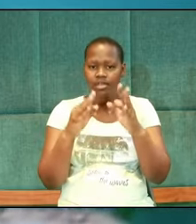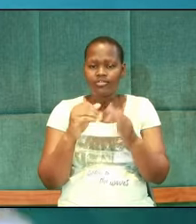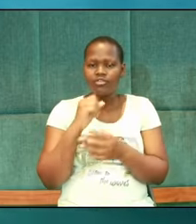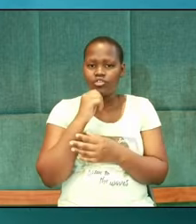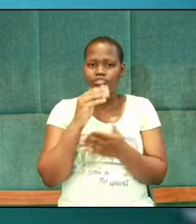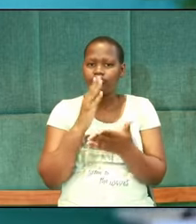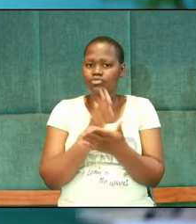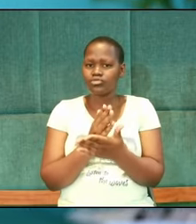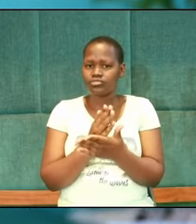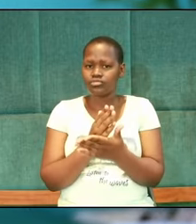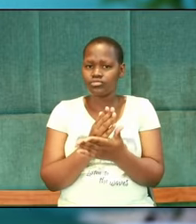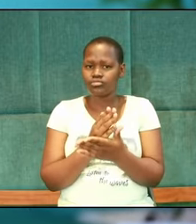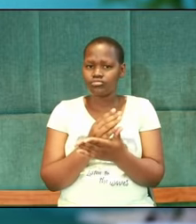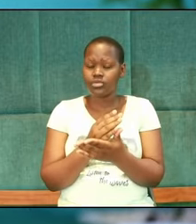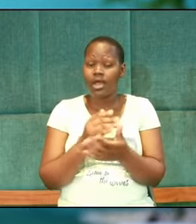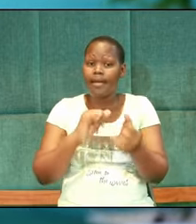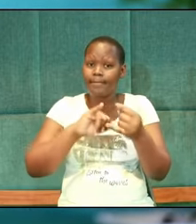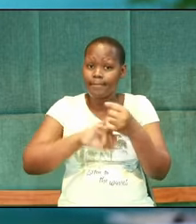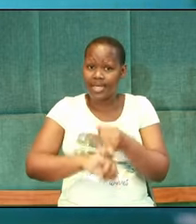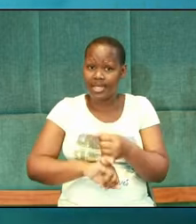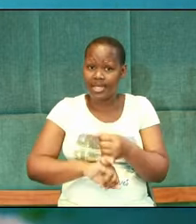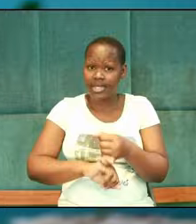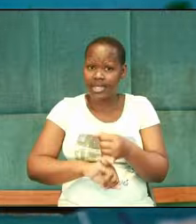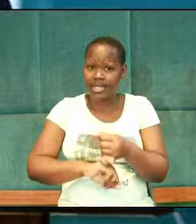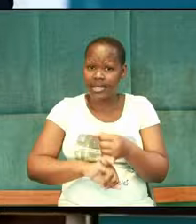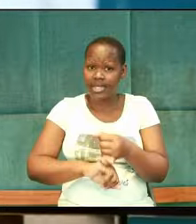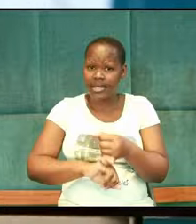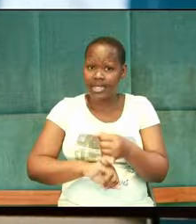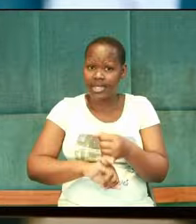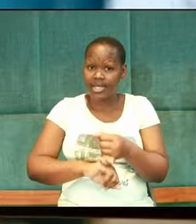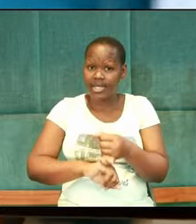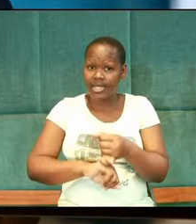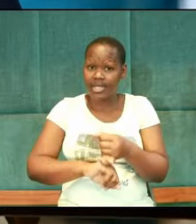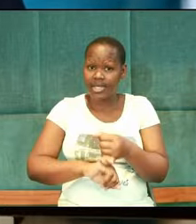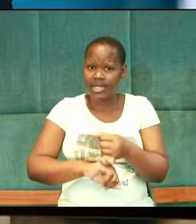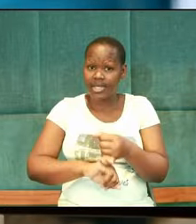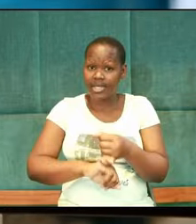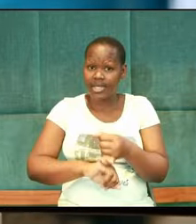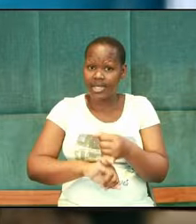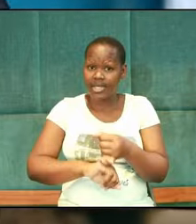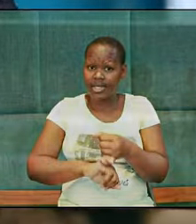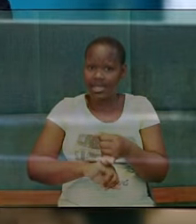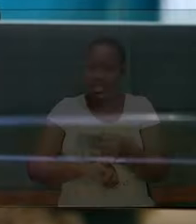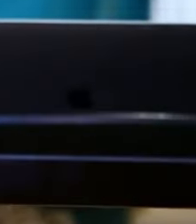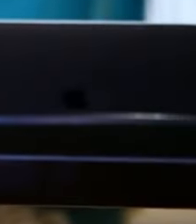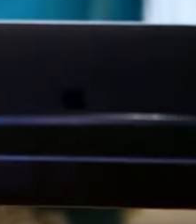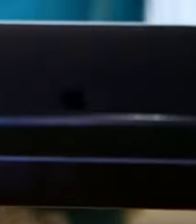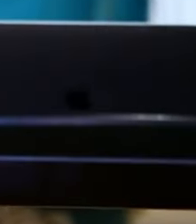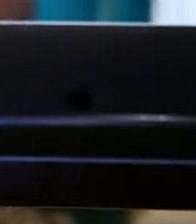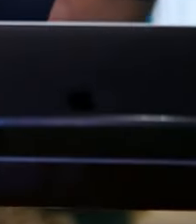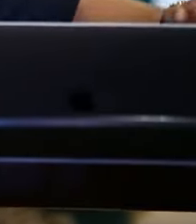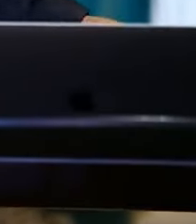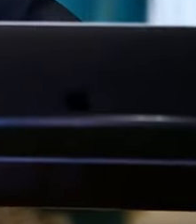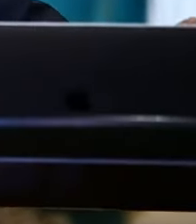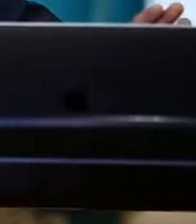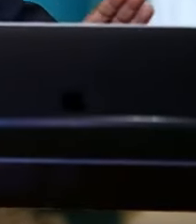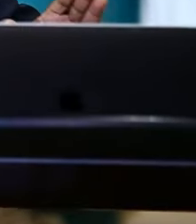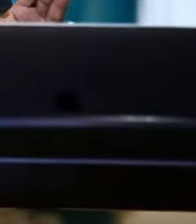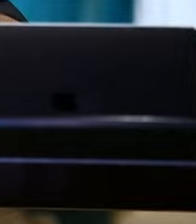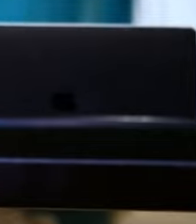Tell me, will your marriage succeed? The issue about ignorance is not knowing anything at